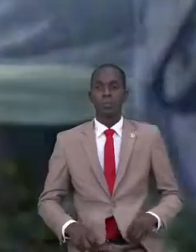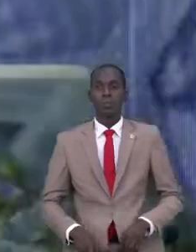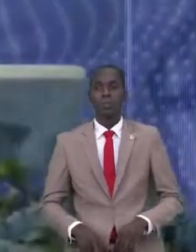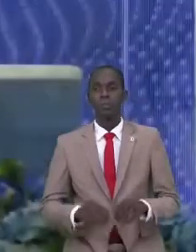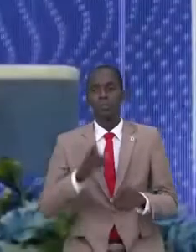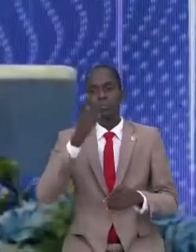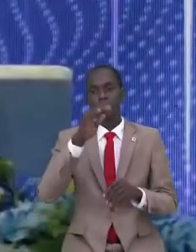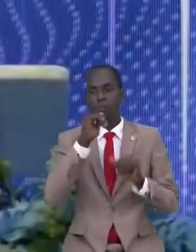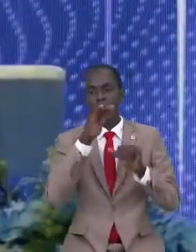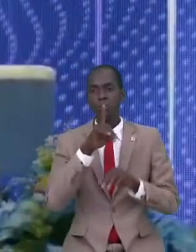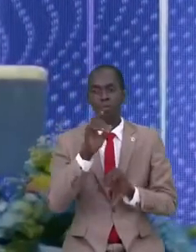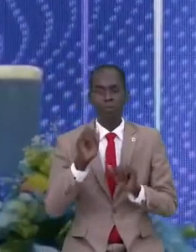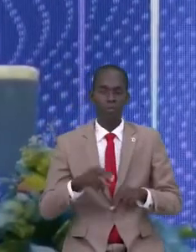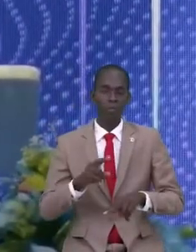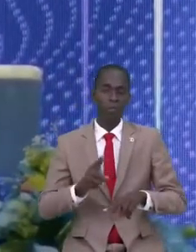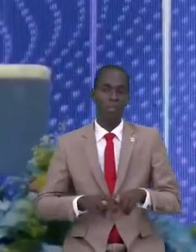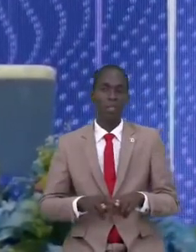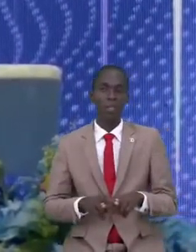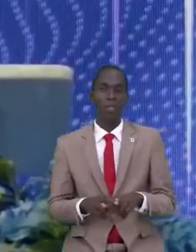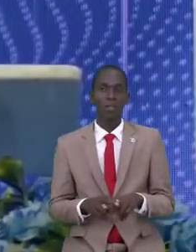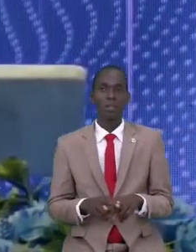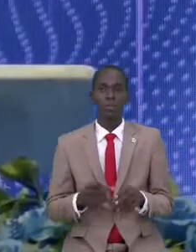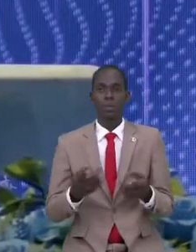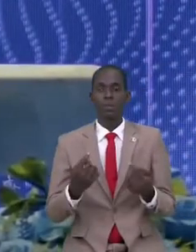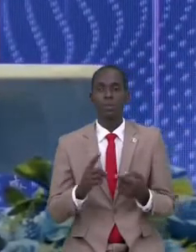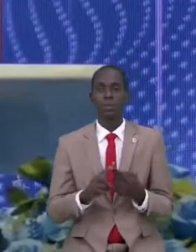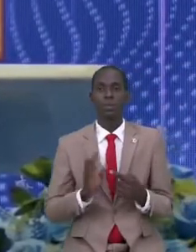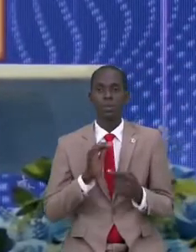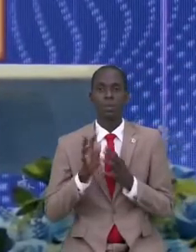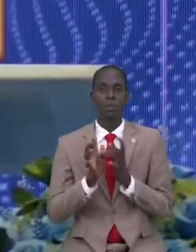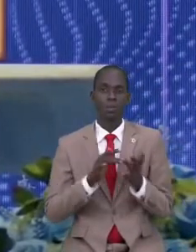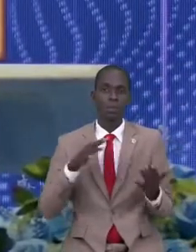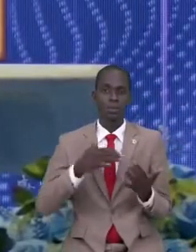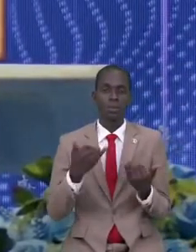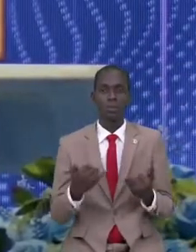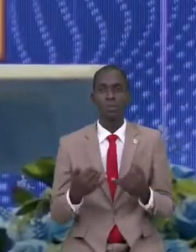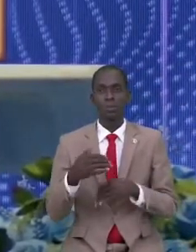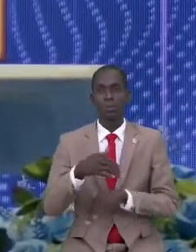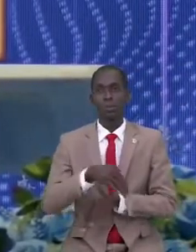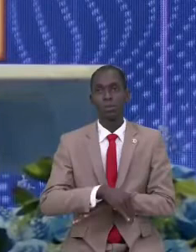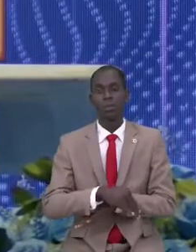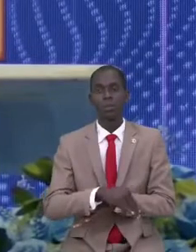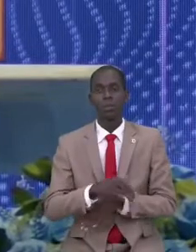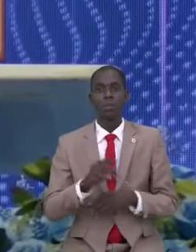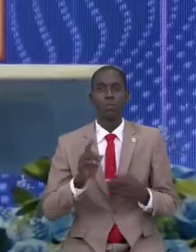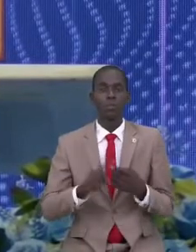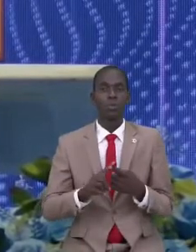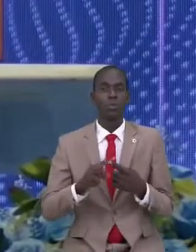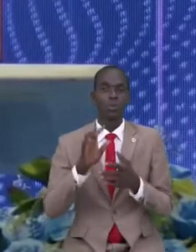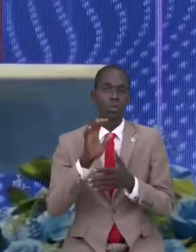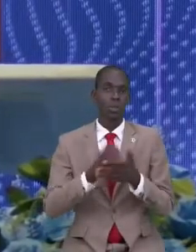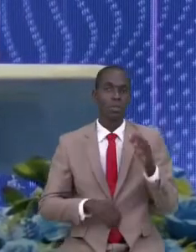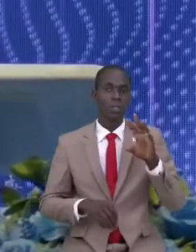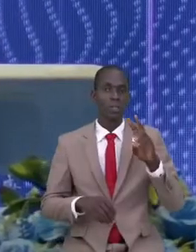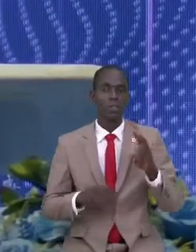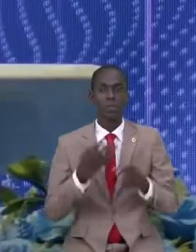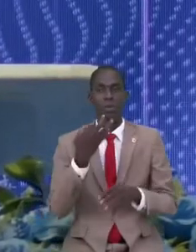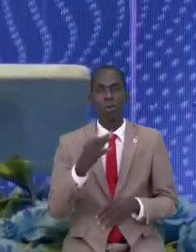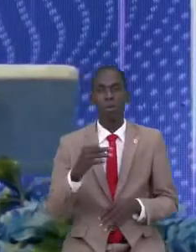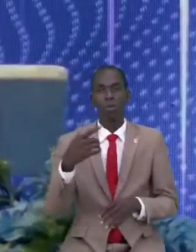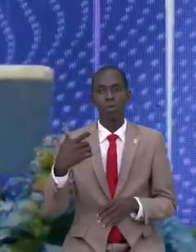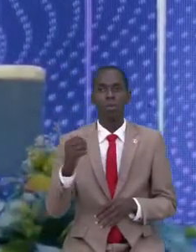God bless you. You can sit down. We're coming in a Bible study today to chapter 6 of